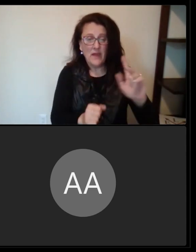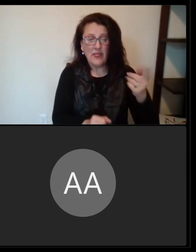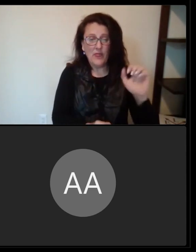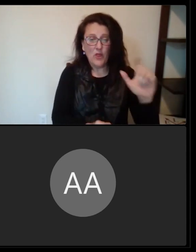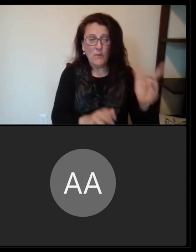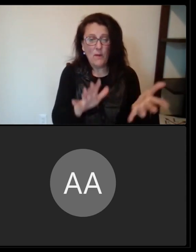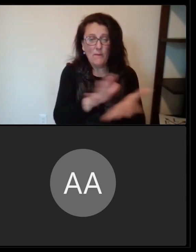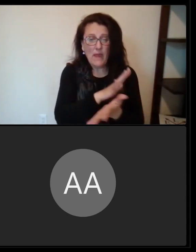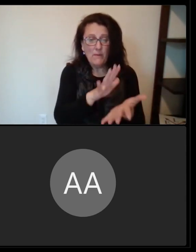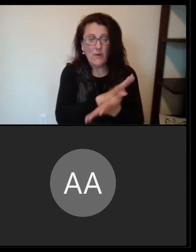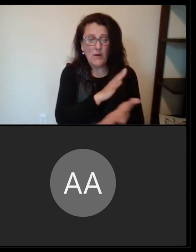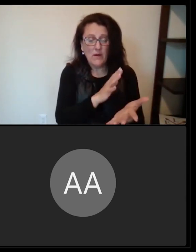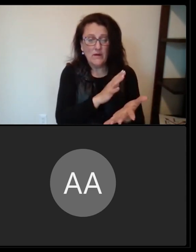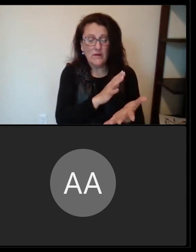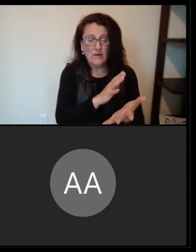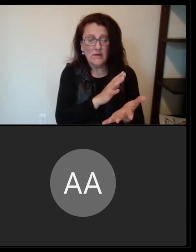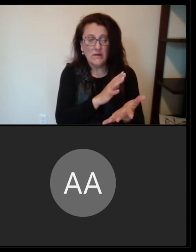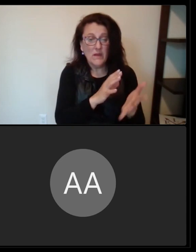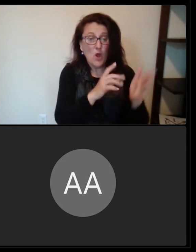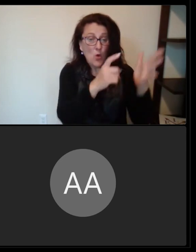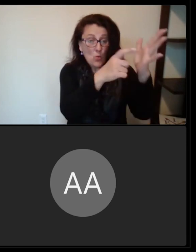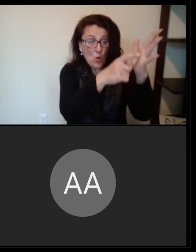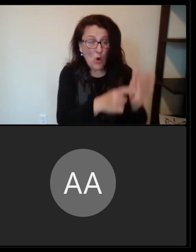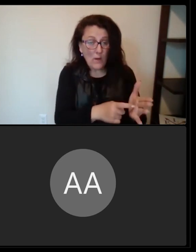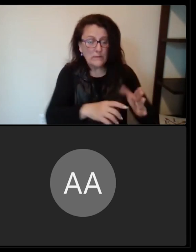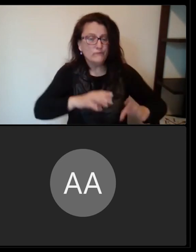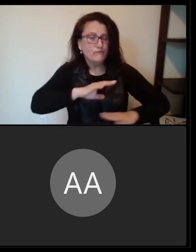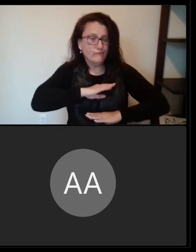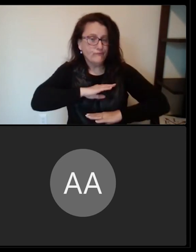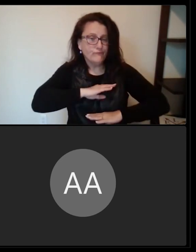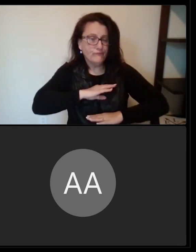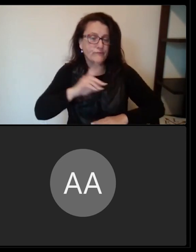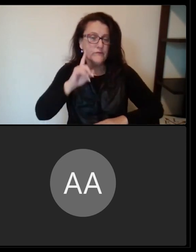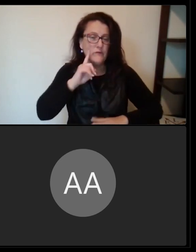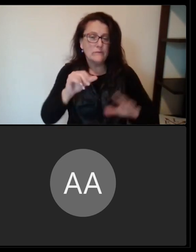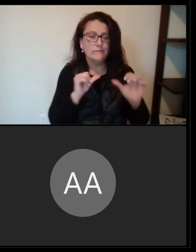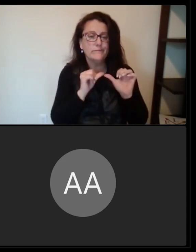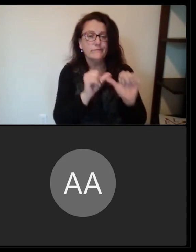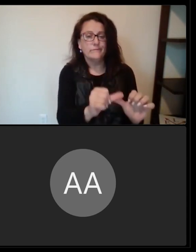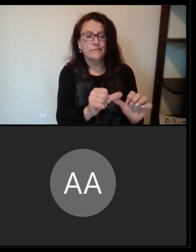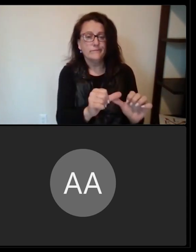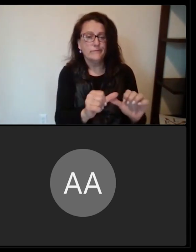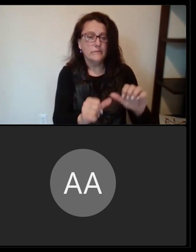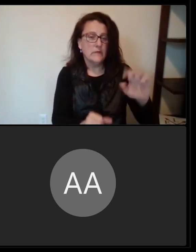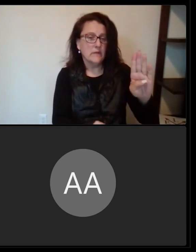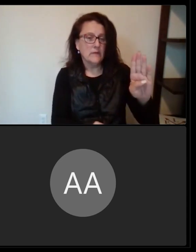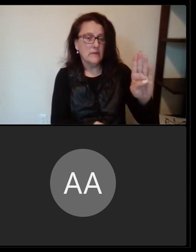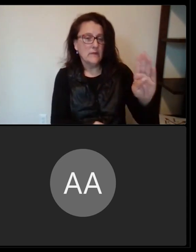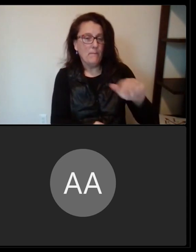meets all the ballot storage requirements for the lifetime of the ballot.